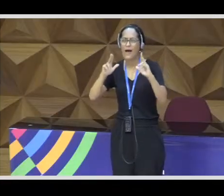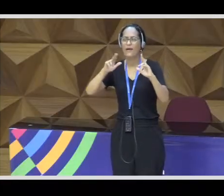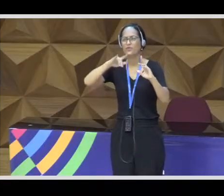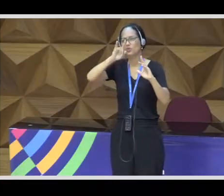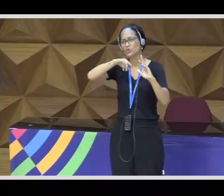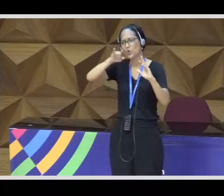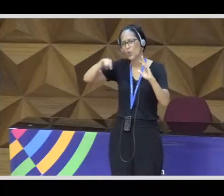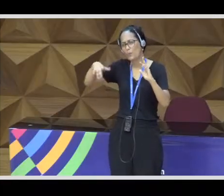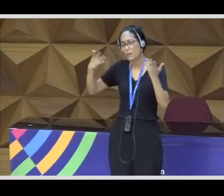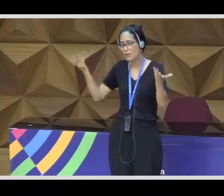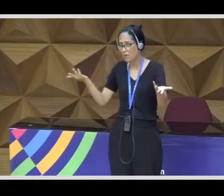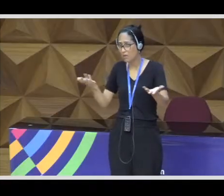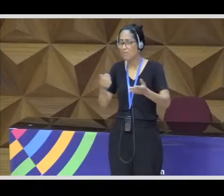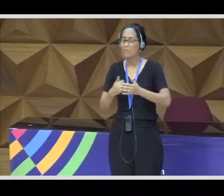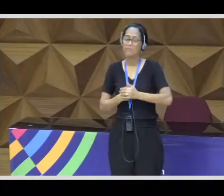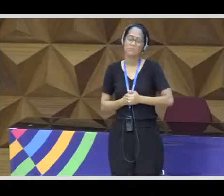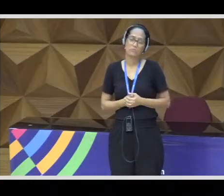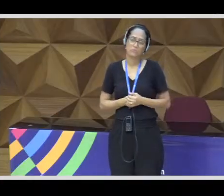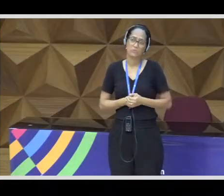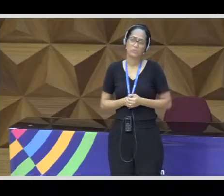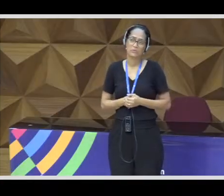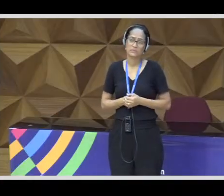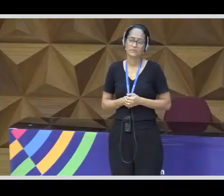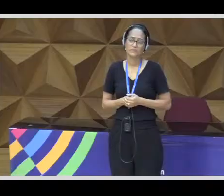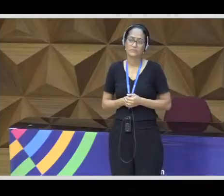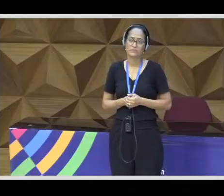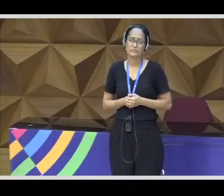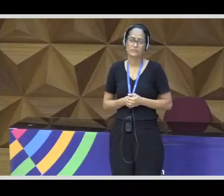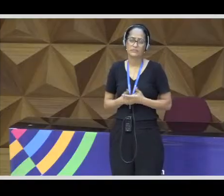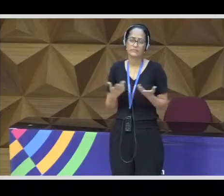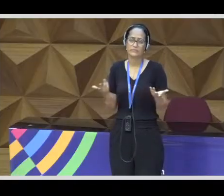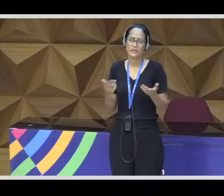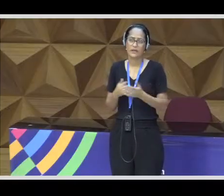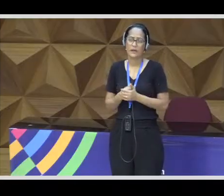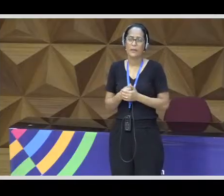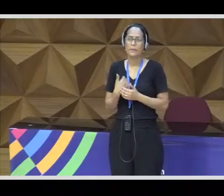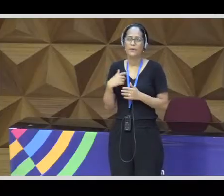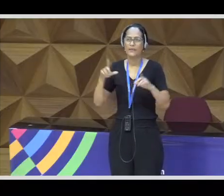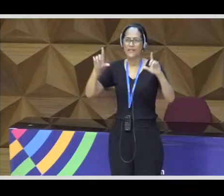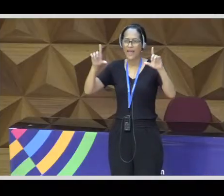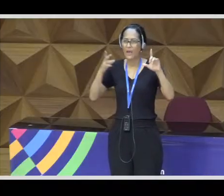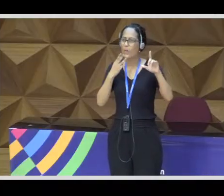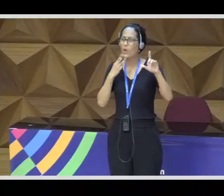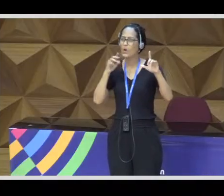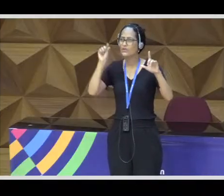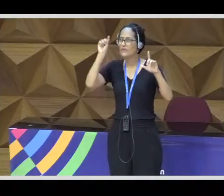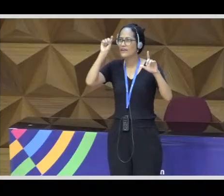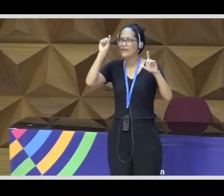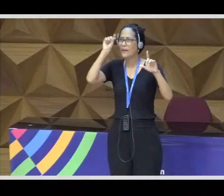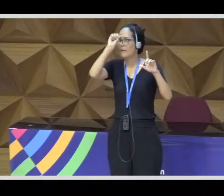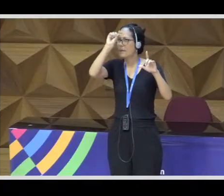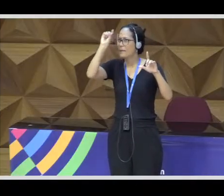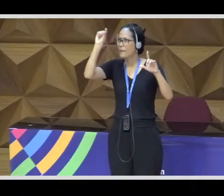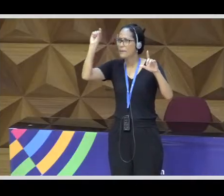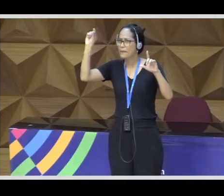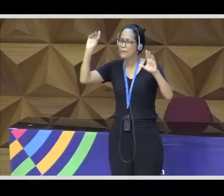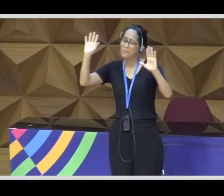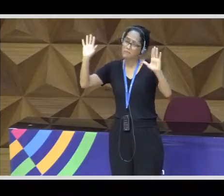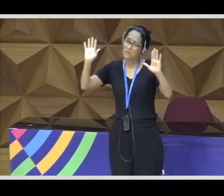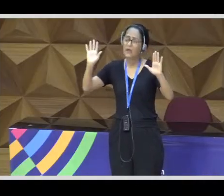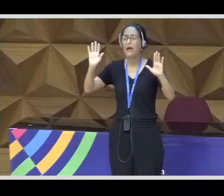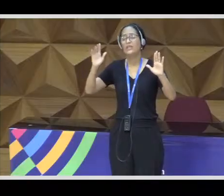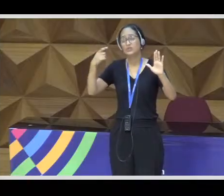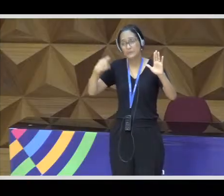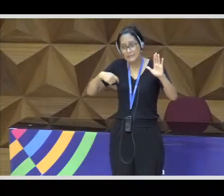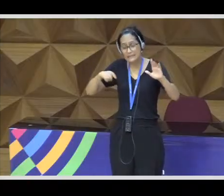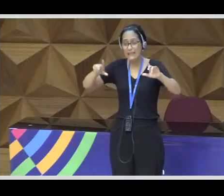know, using a hammer and a screwdriver. So it was work where you'd need to have windows,